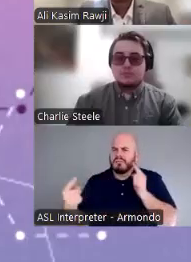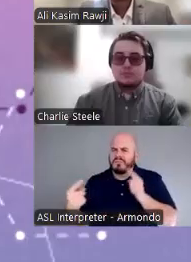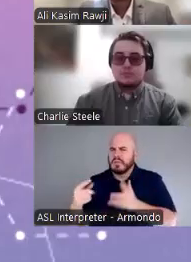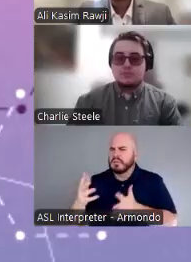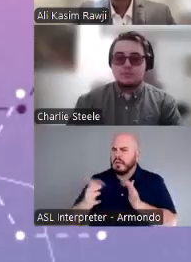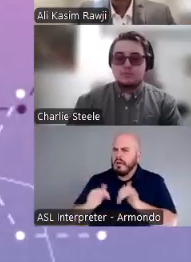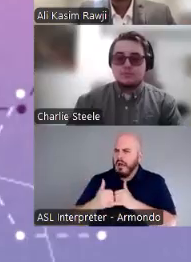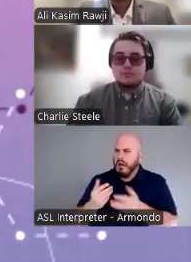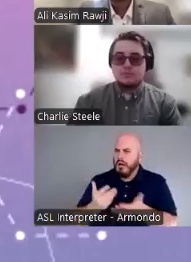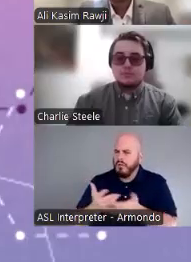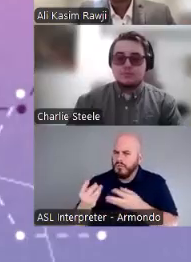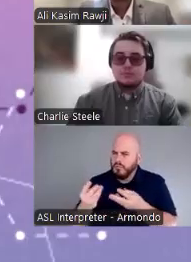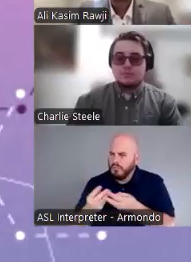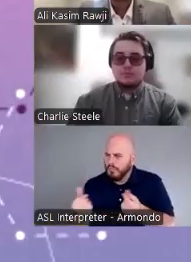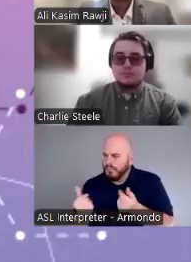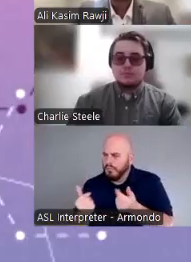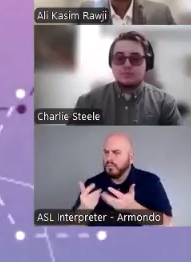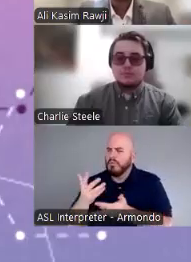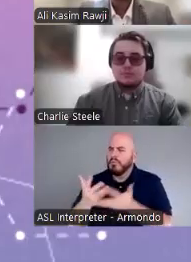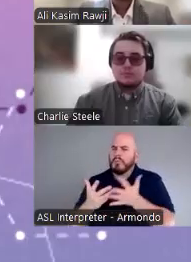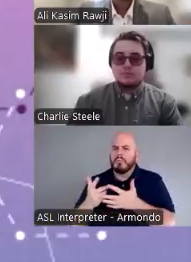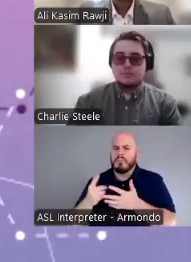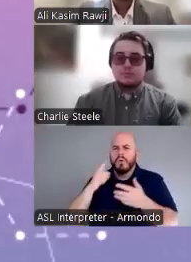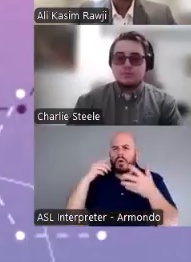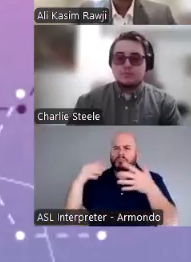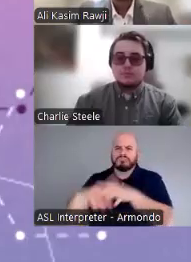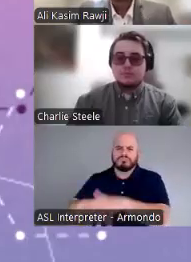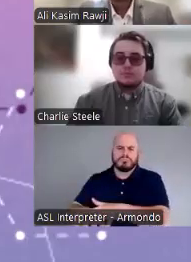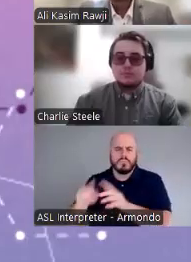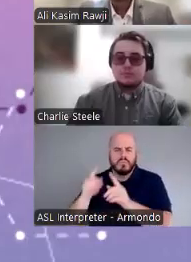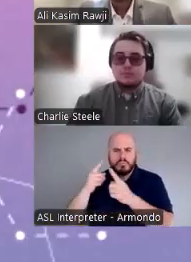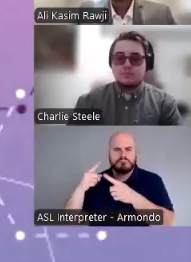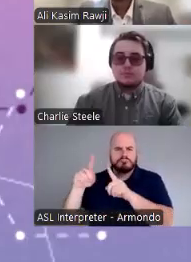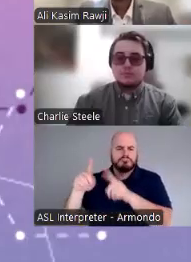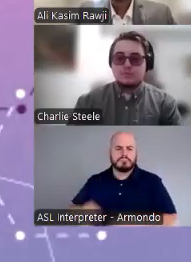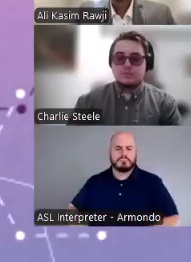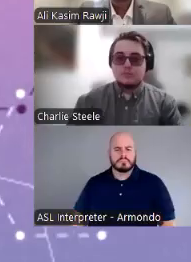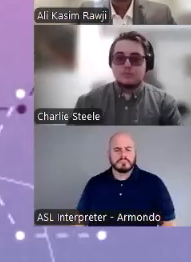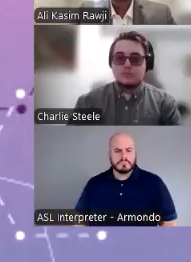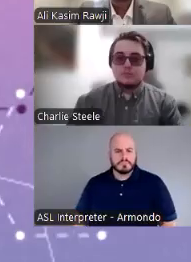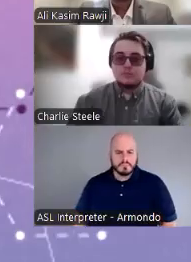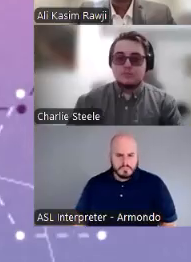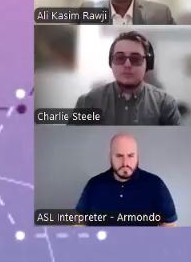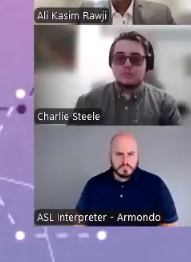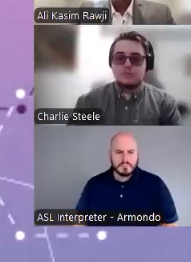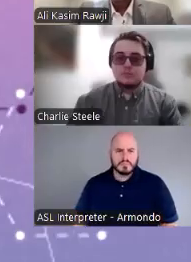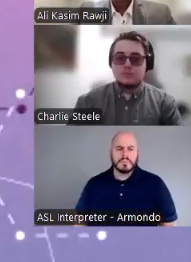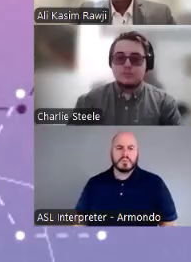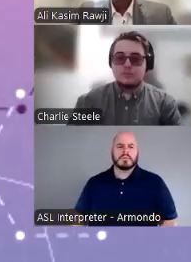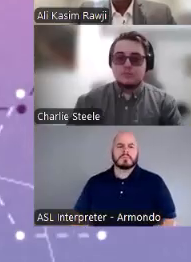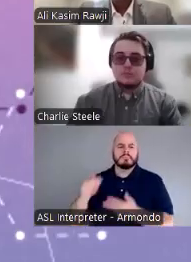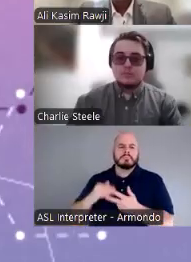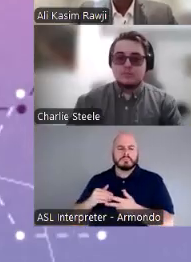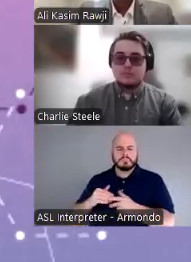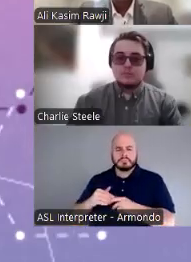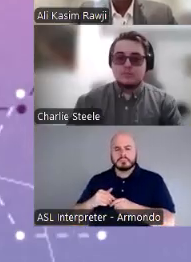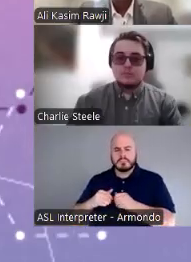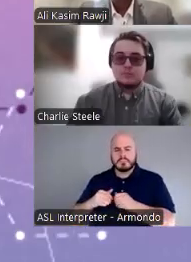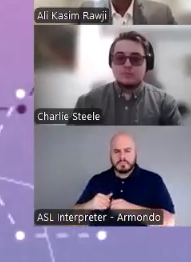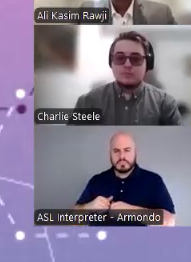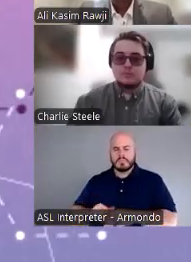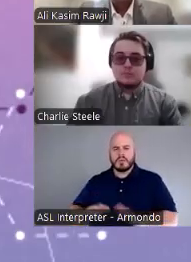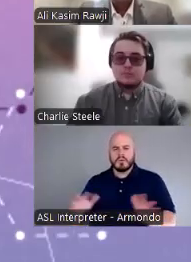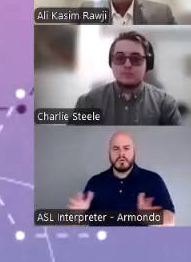best merge them to make for a successful encounter. Second is encouraging patient-led goal setting. I'm not